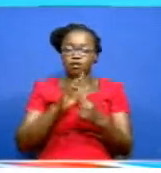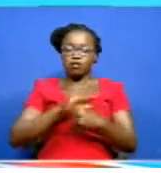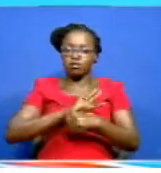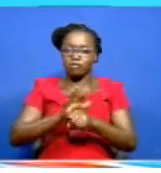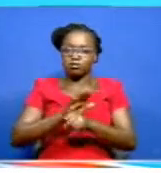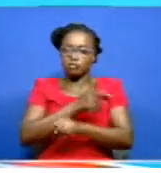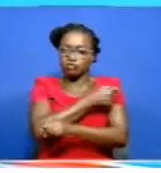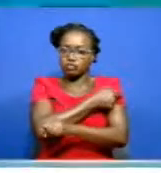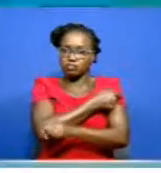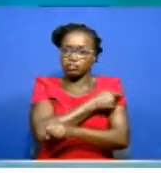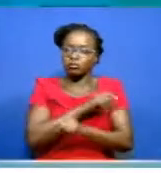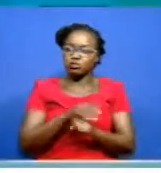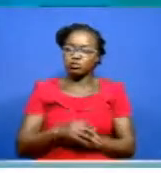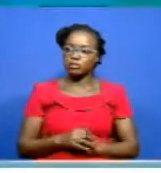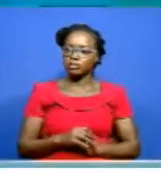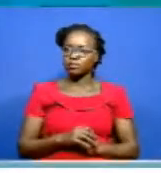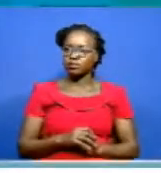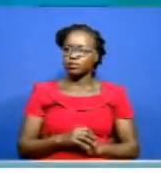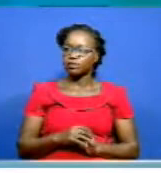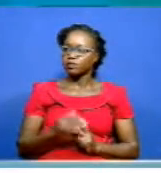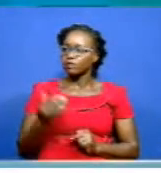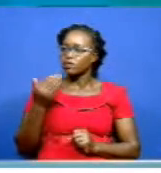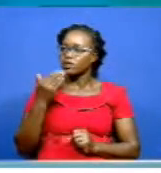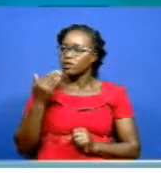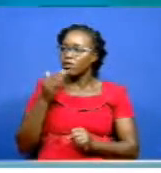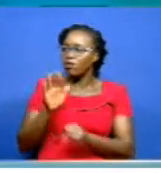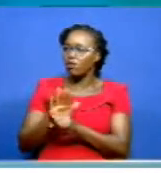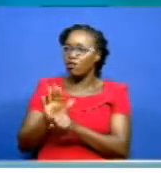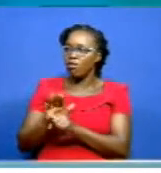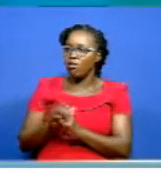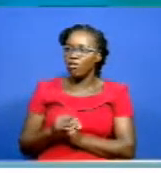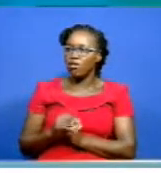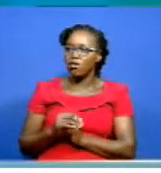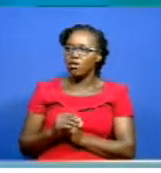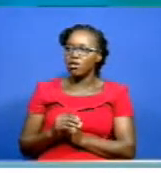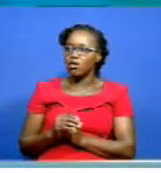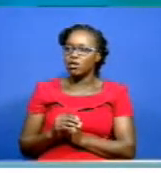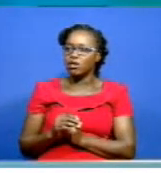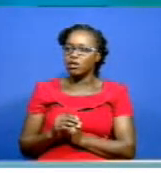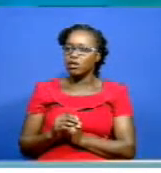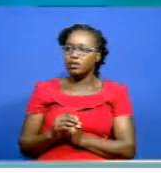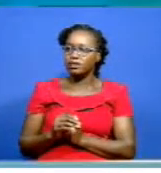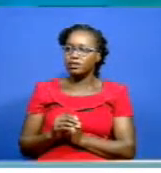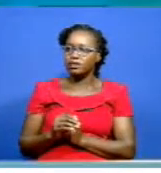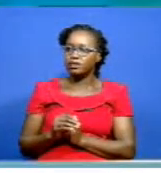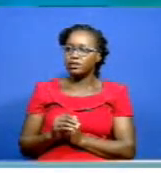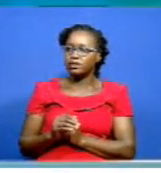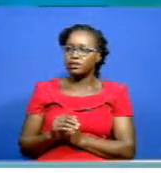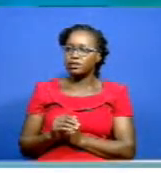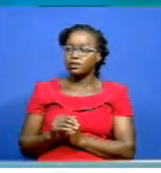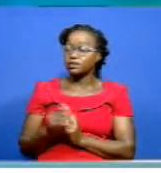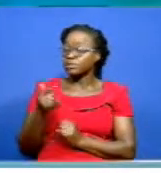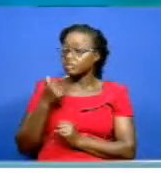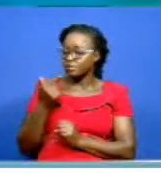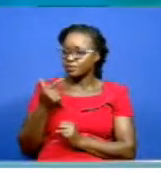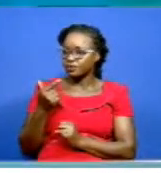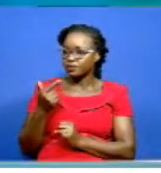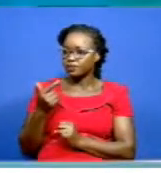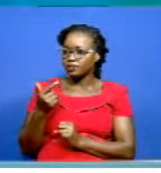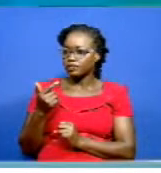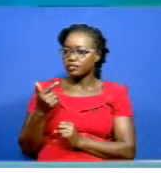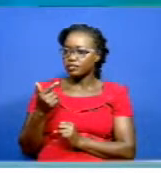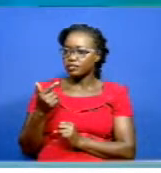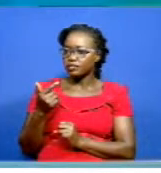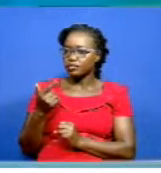vaccine? Thank you very much for this question, Mr. Njue. I'd like to reiterate that